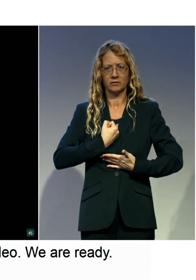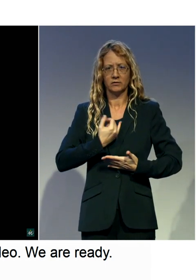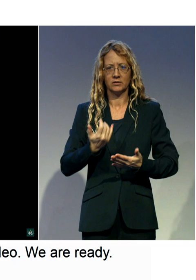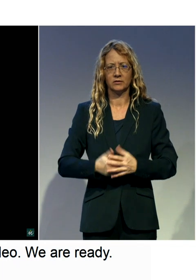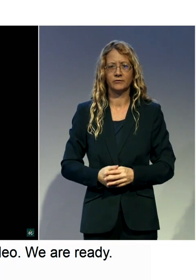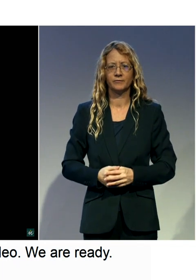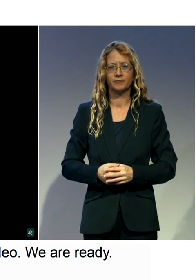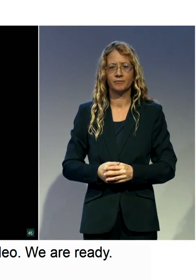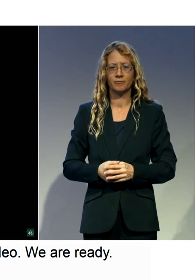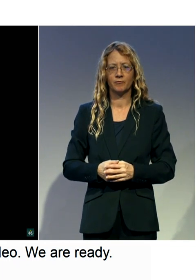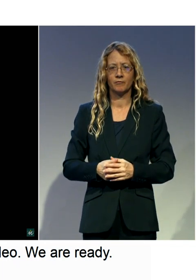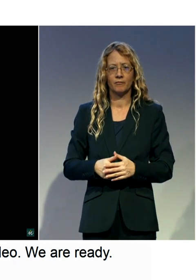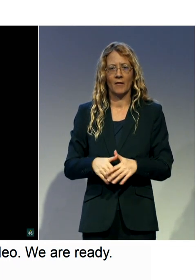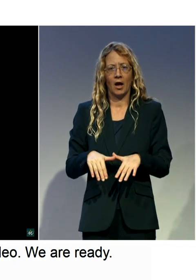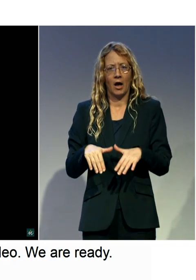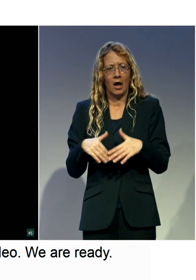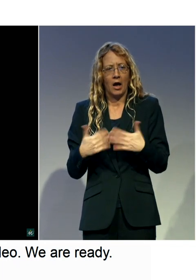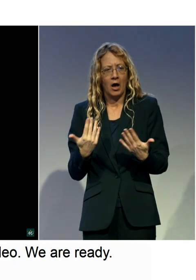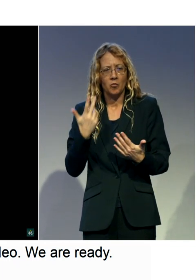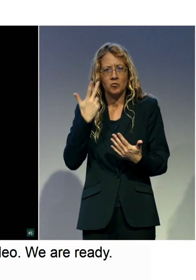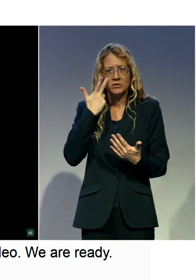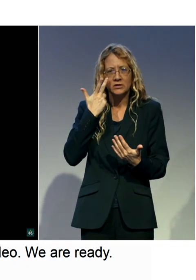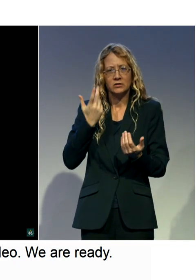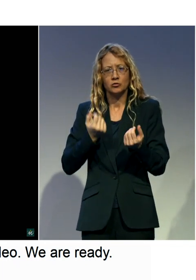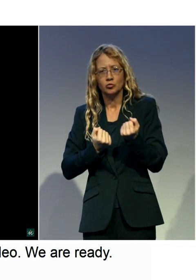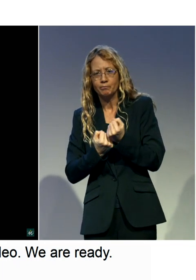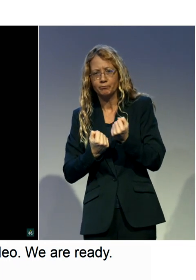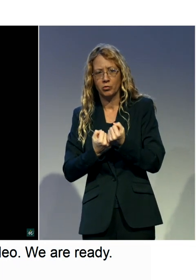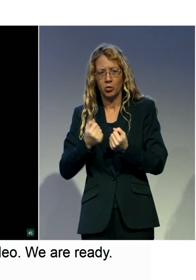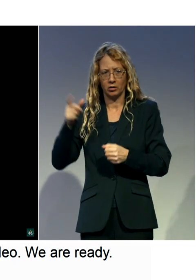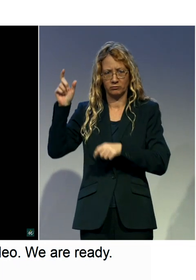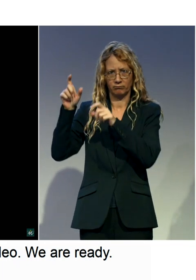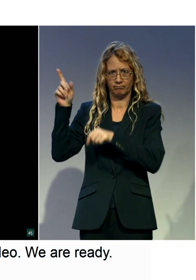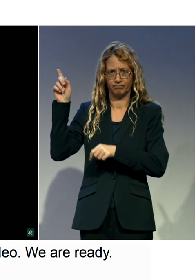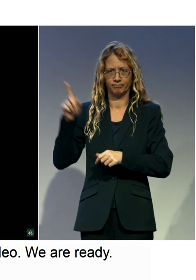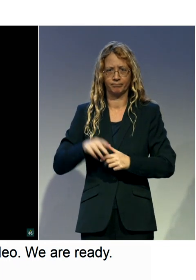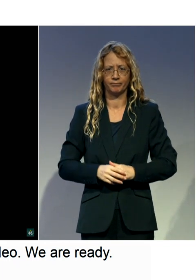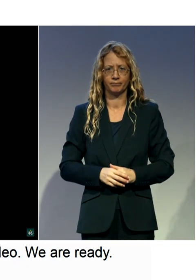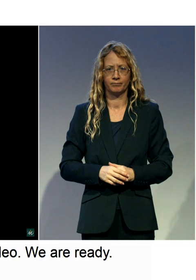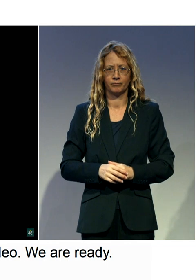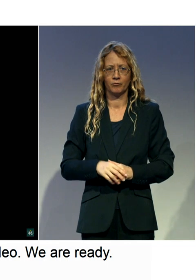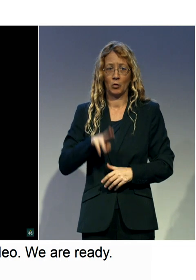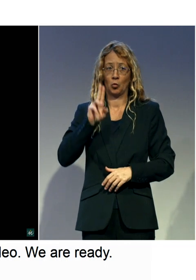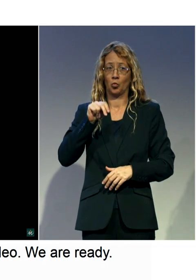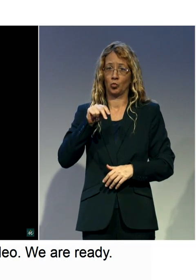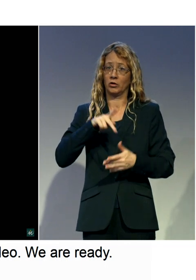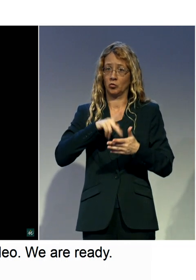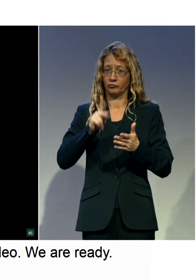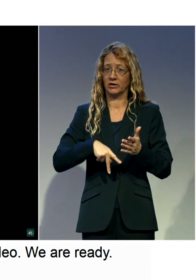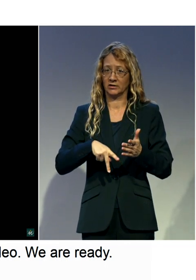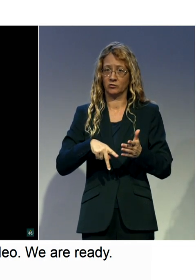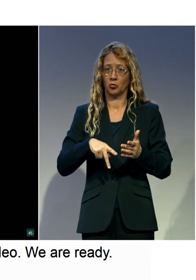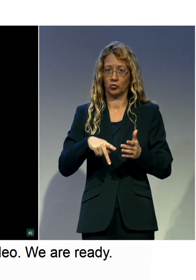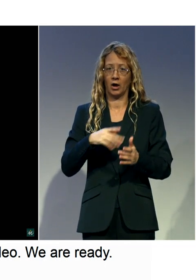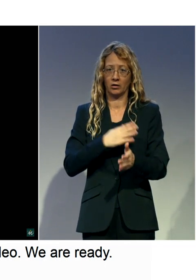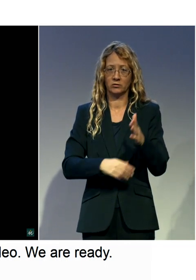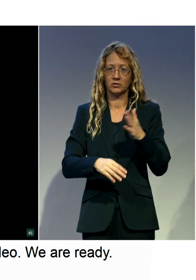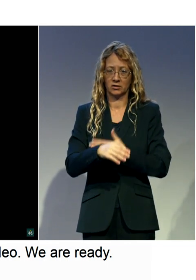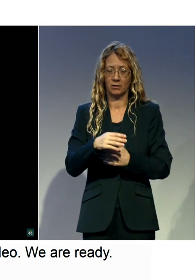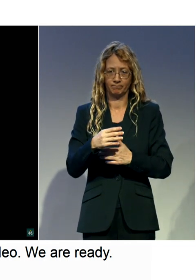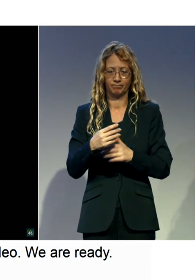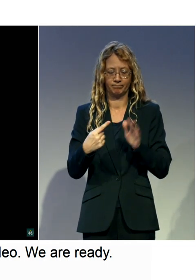The United Nations Convention on the Rights of Persons with Disabilities, the CRPD, outlines engagement in civic and political